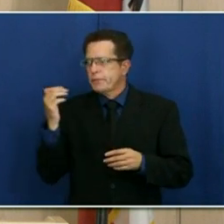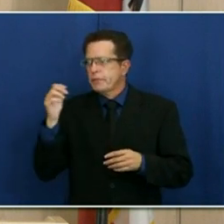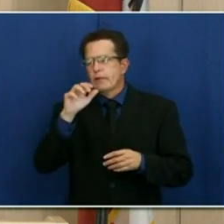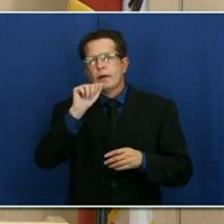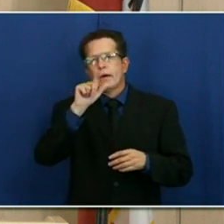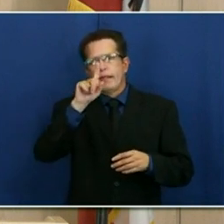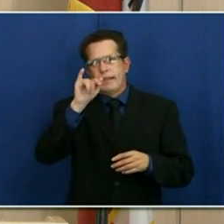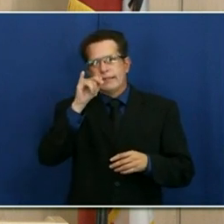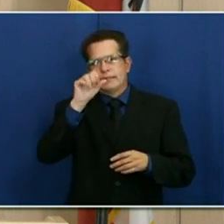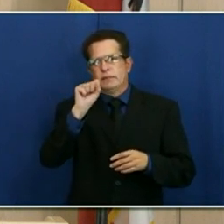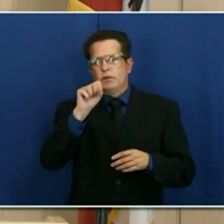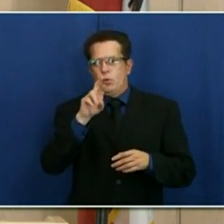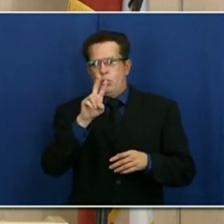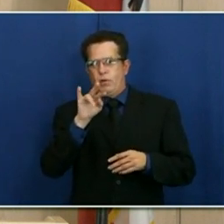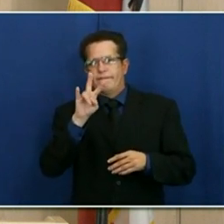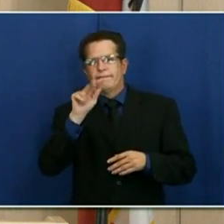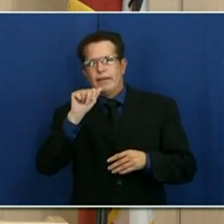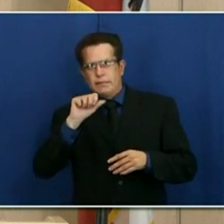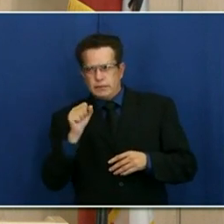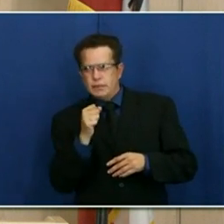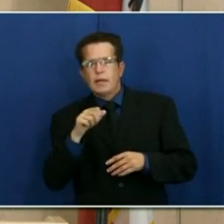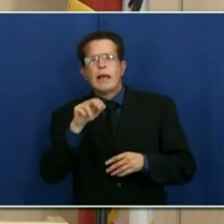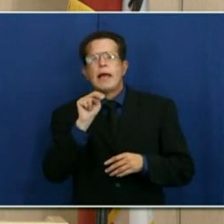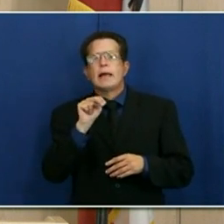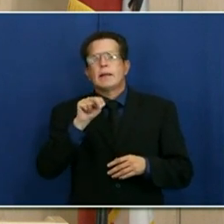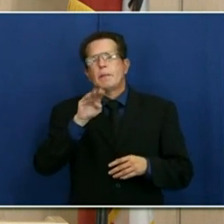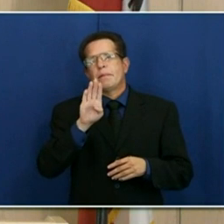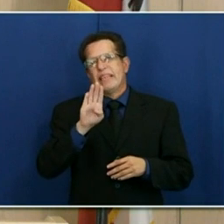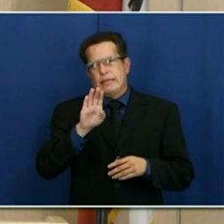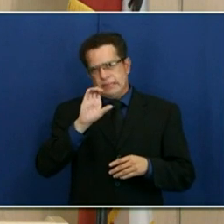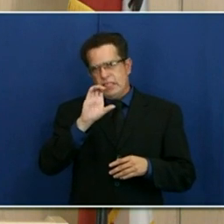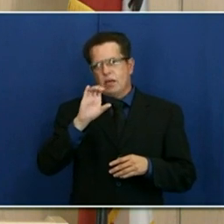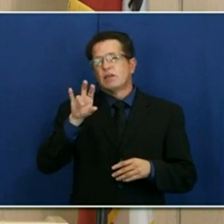Alexis Rivas with NBC7. Please state your question.